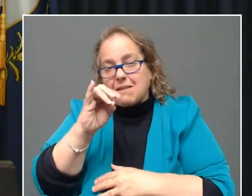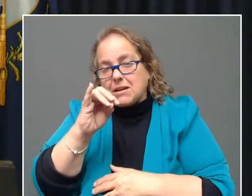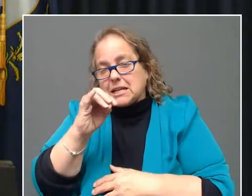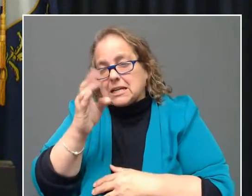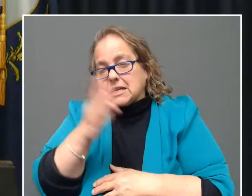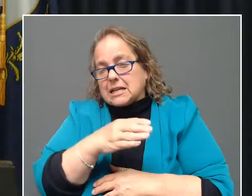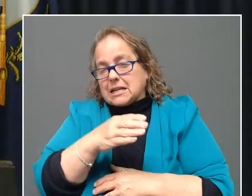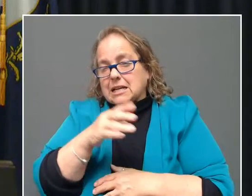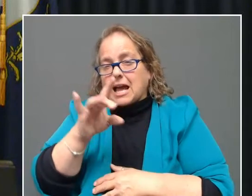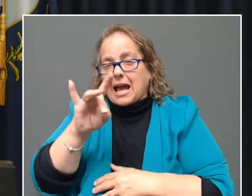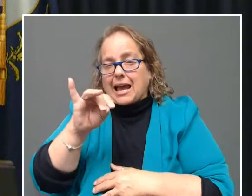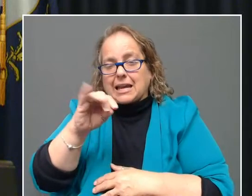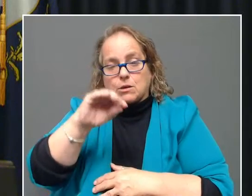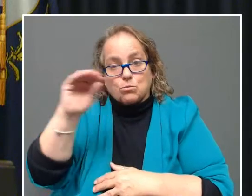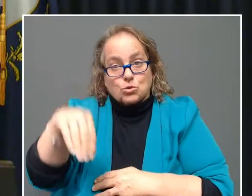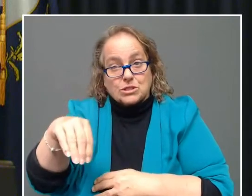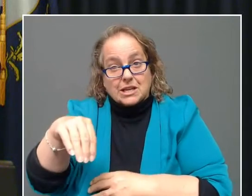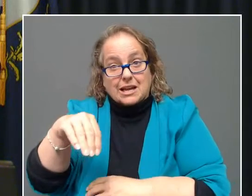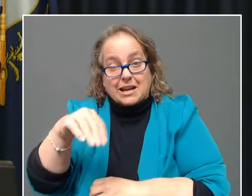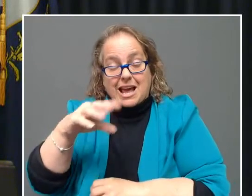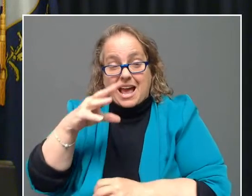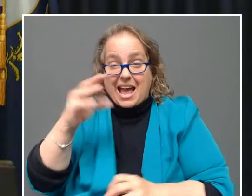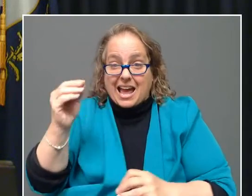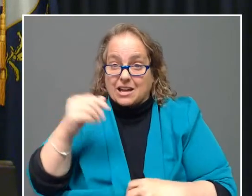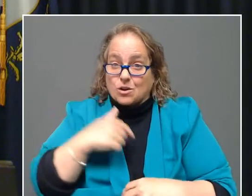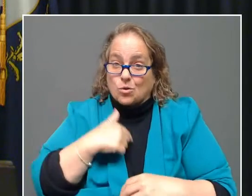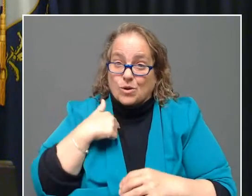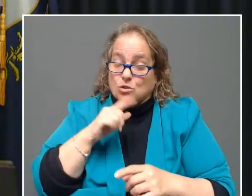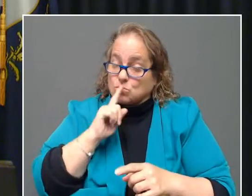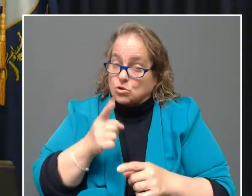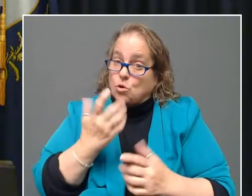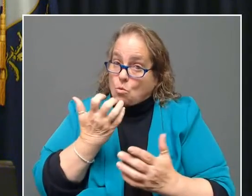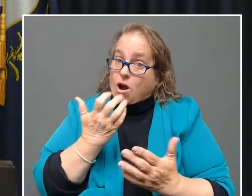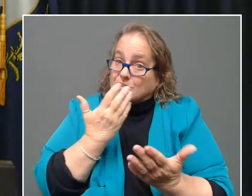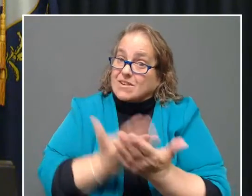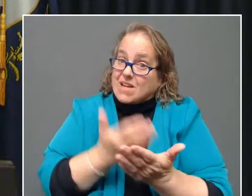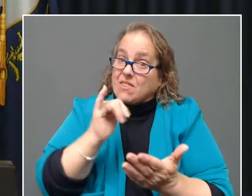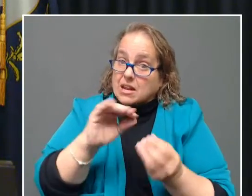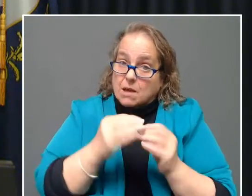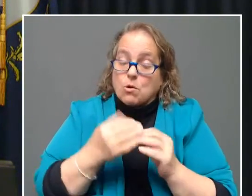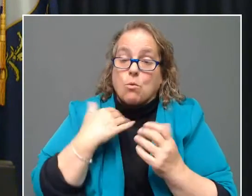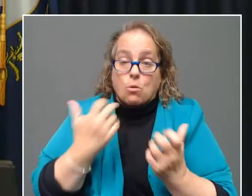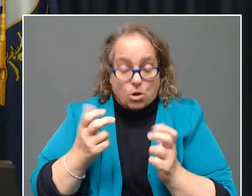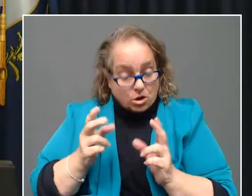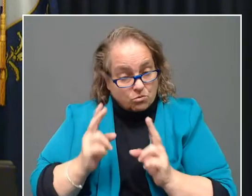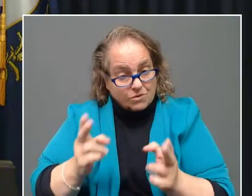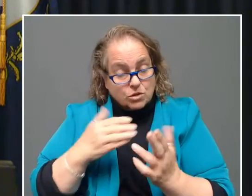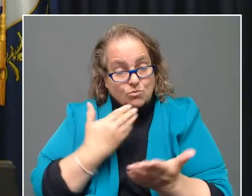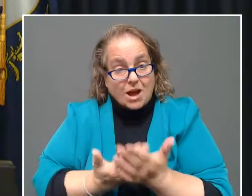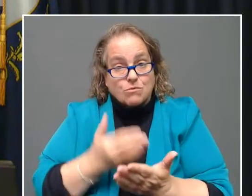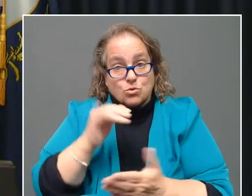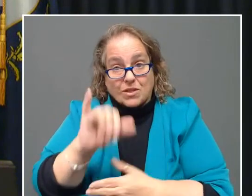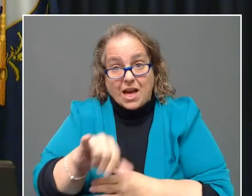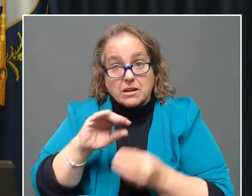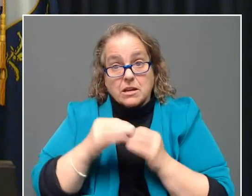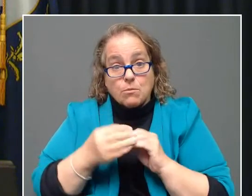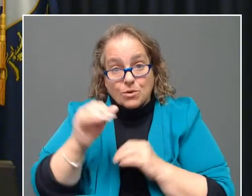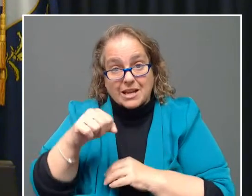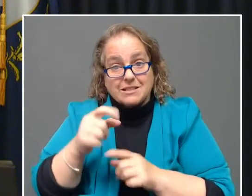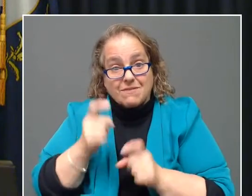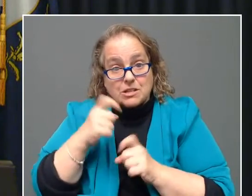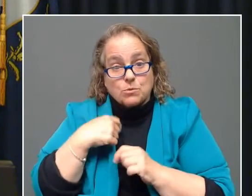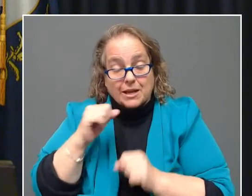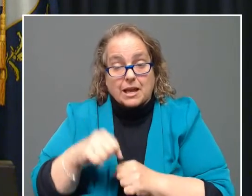80%. And we certainly want to get there, and we want to rush to get there as fast as we can. Spring